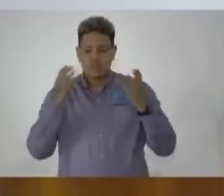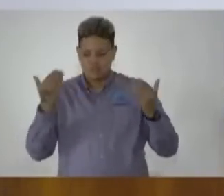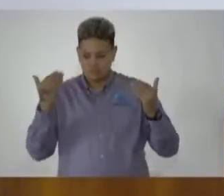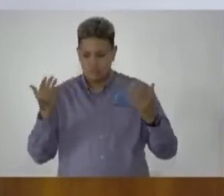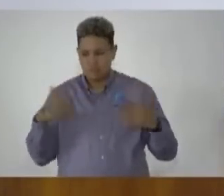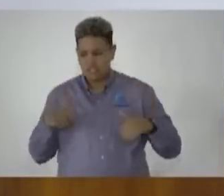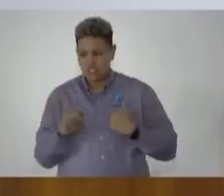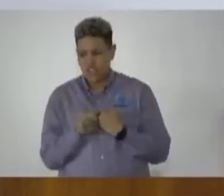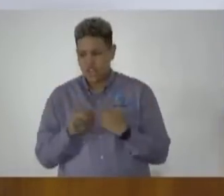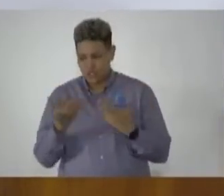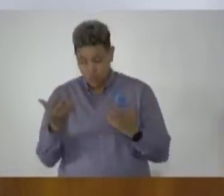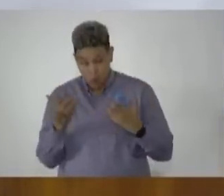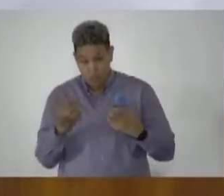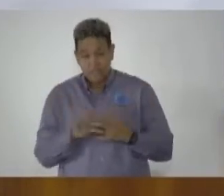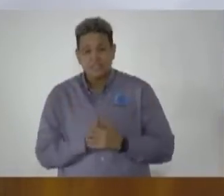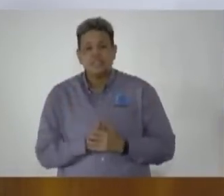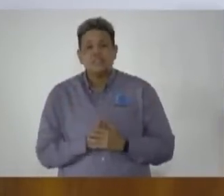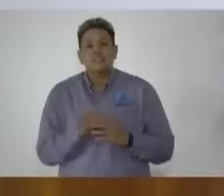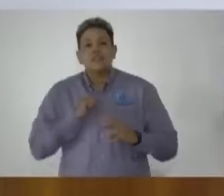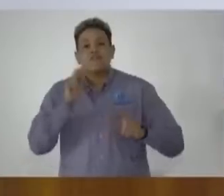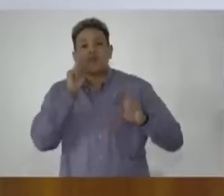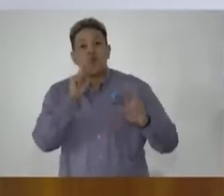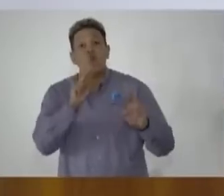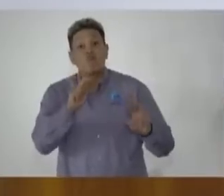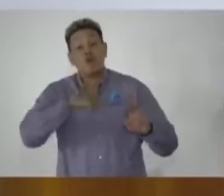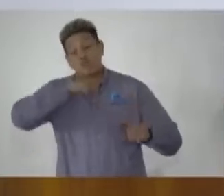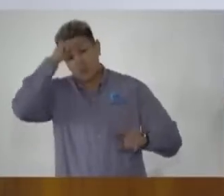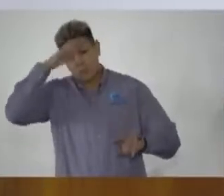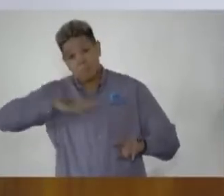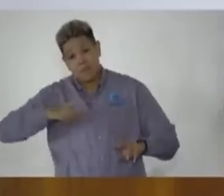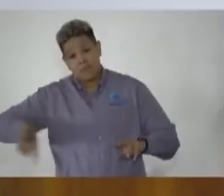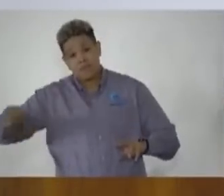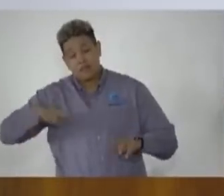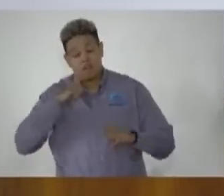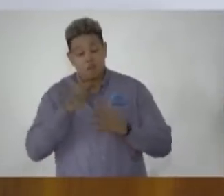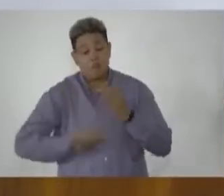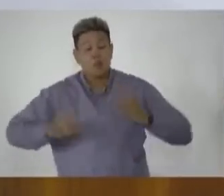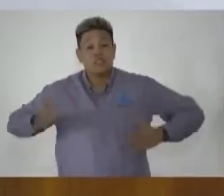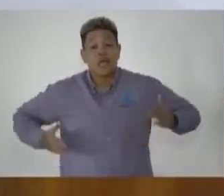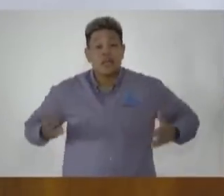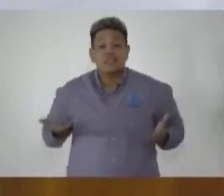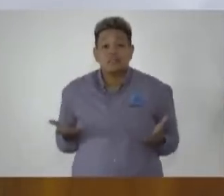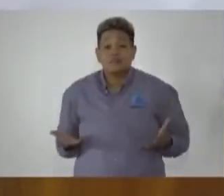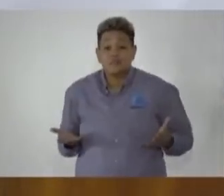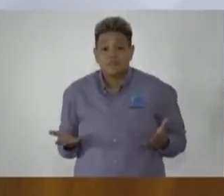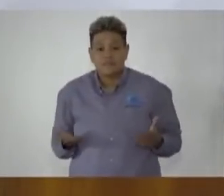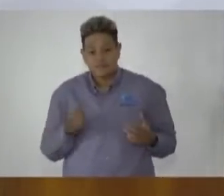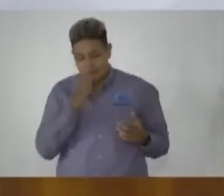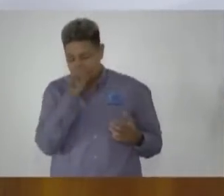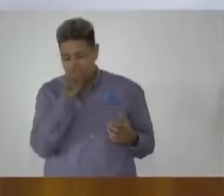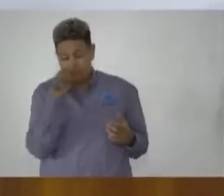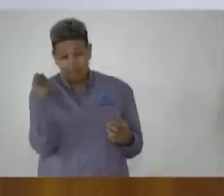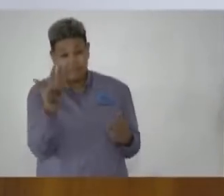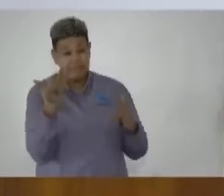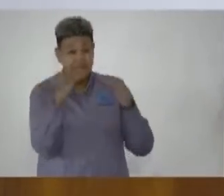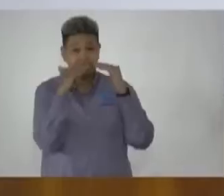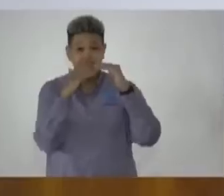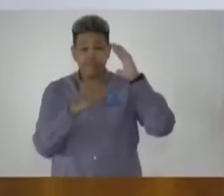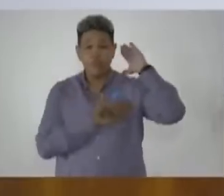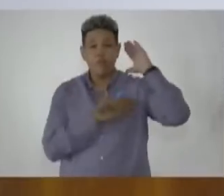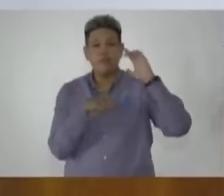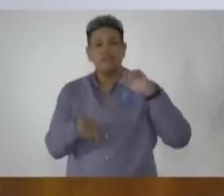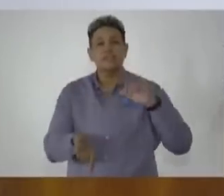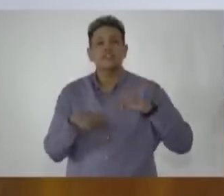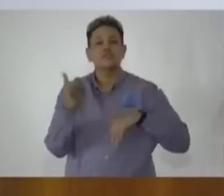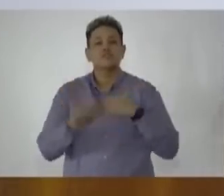challenge. I look forward to my male colleagues on both sides giving equal commitment to